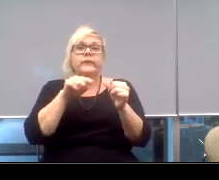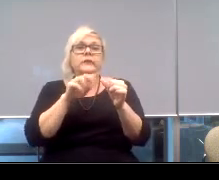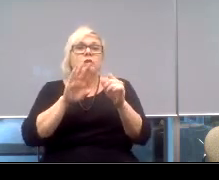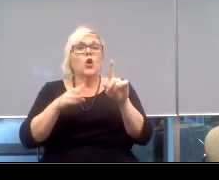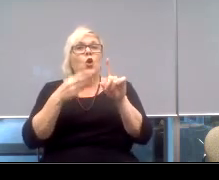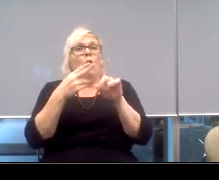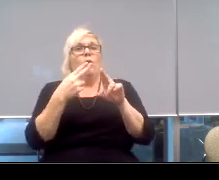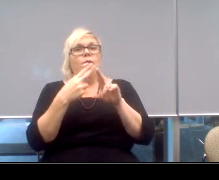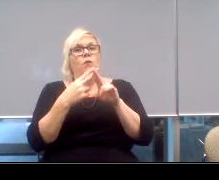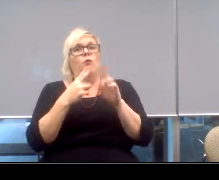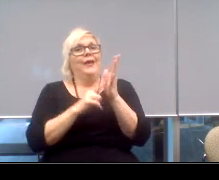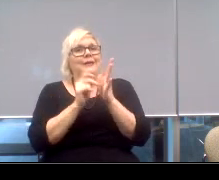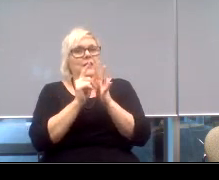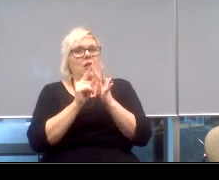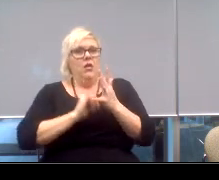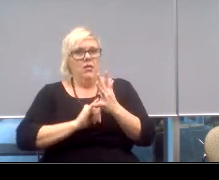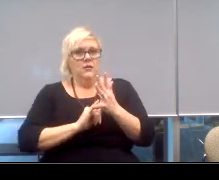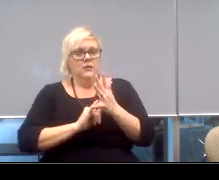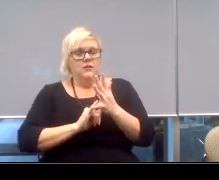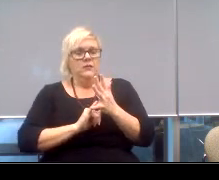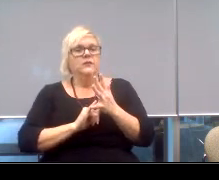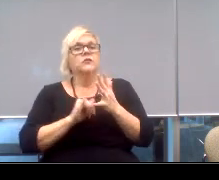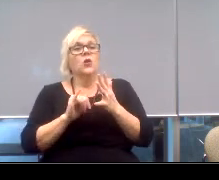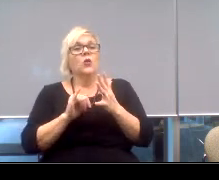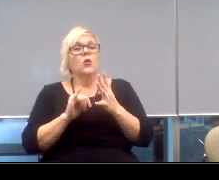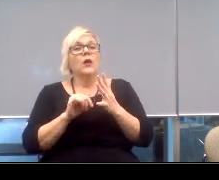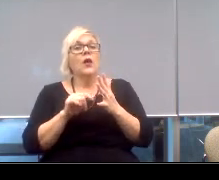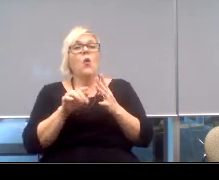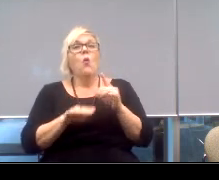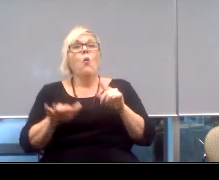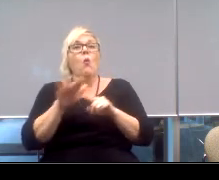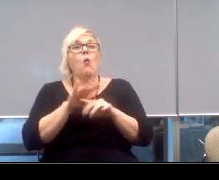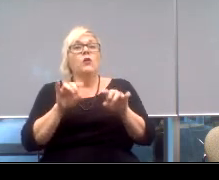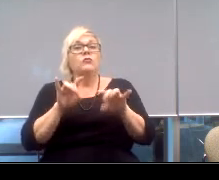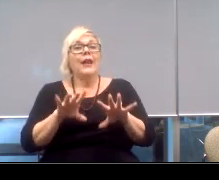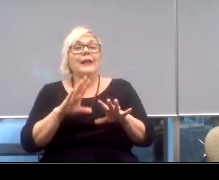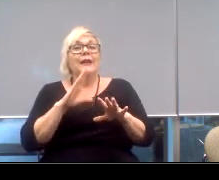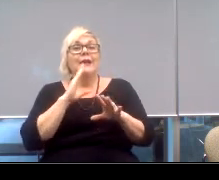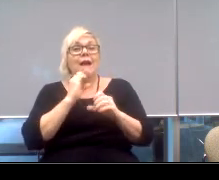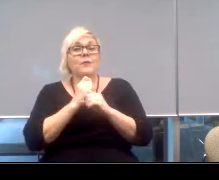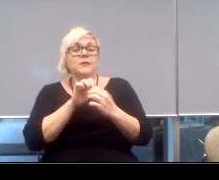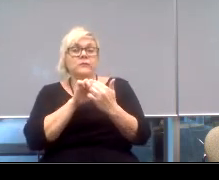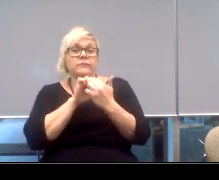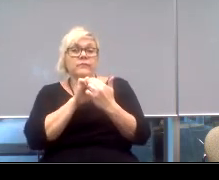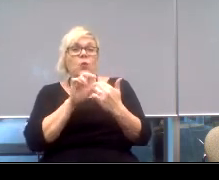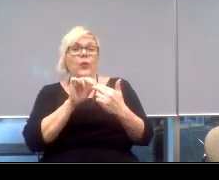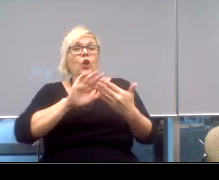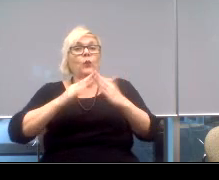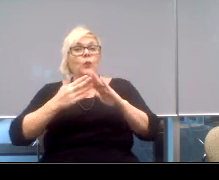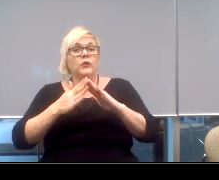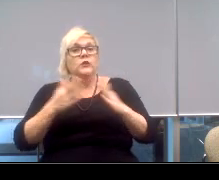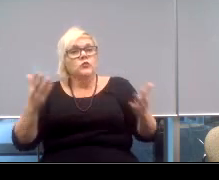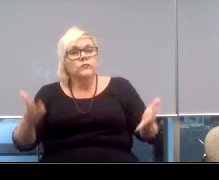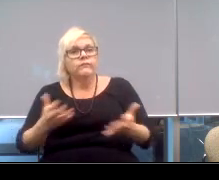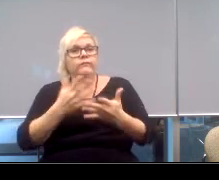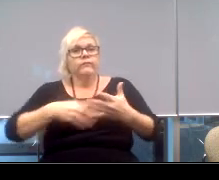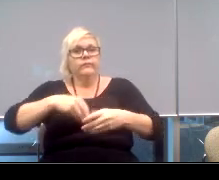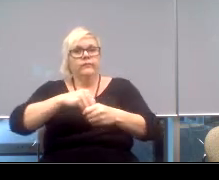and with the community and all Australian governments. Effective interface